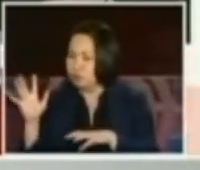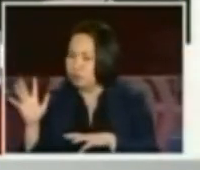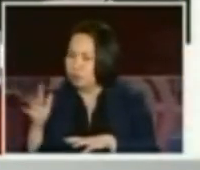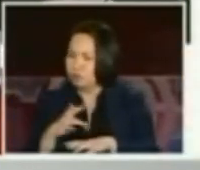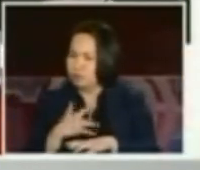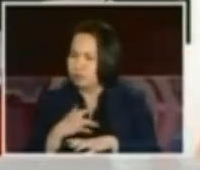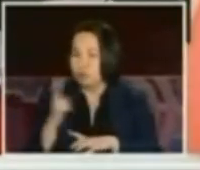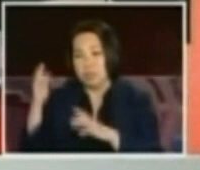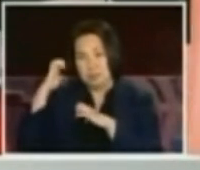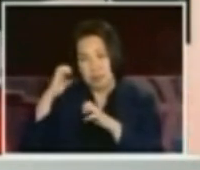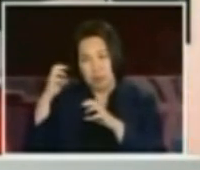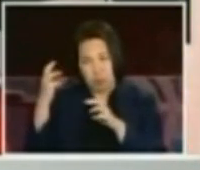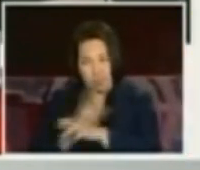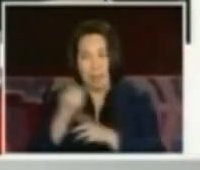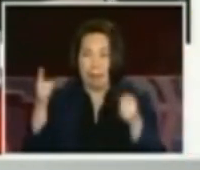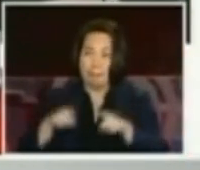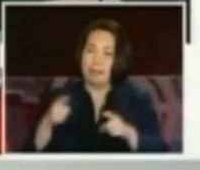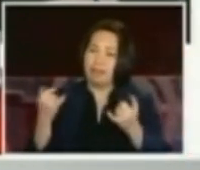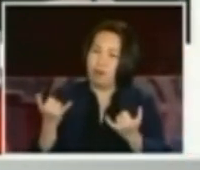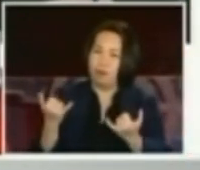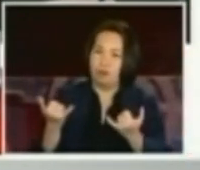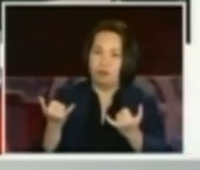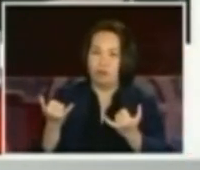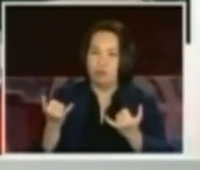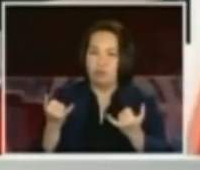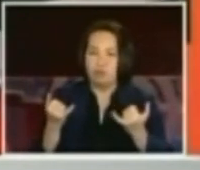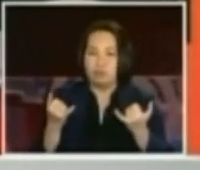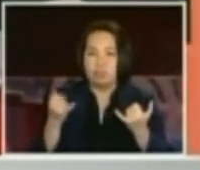were you expecting the worst, that the conviction,